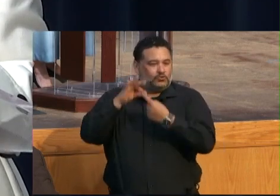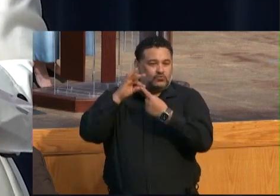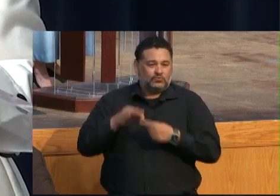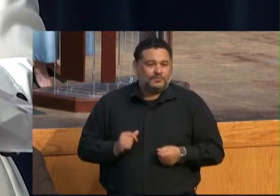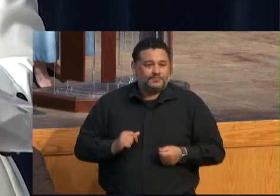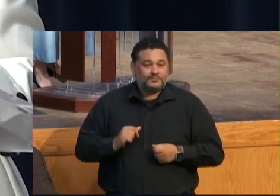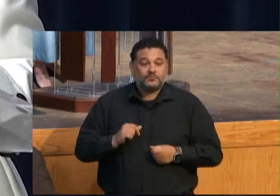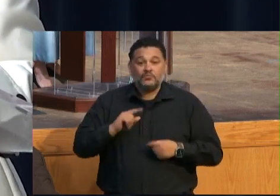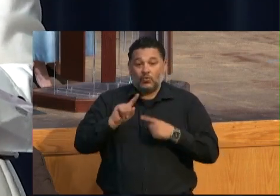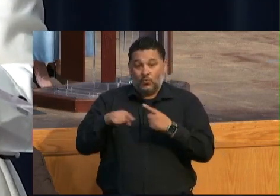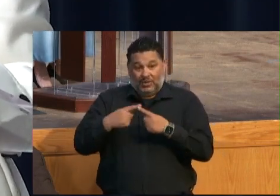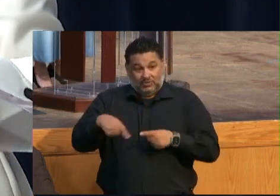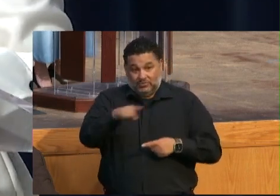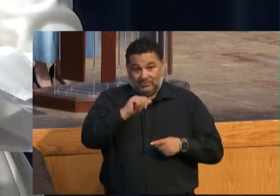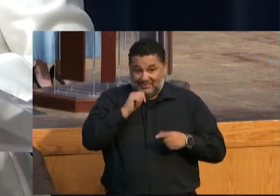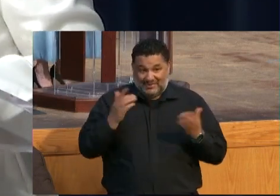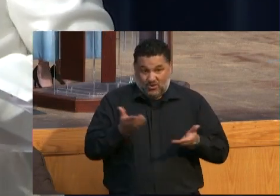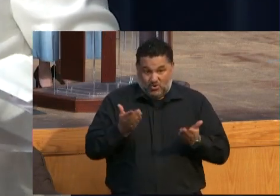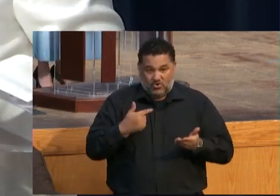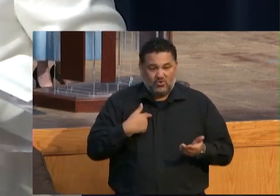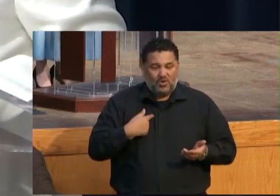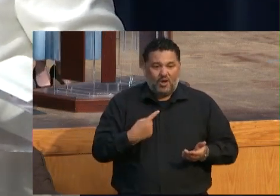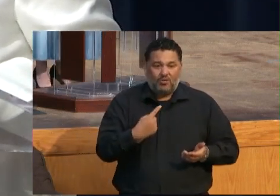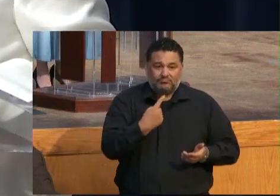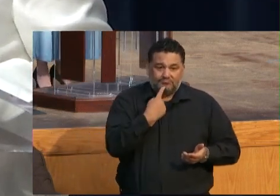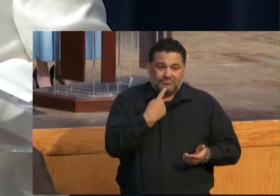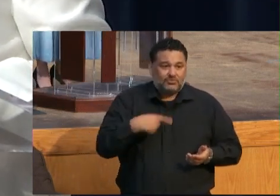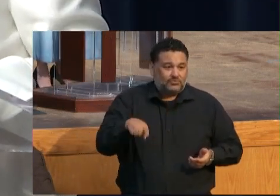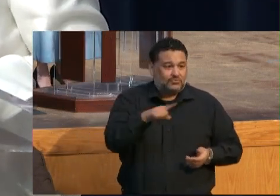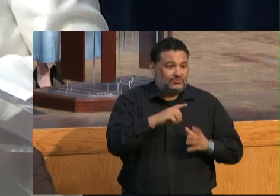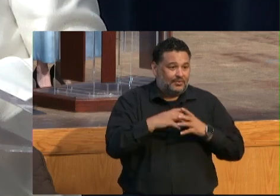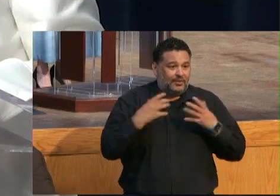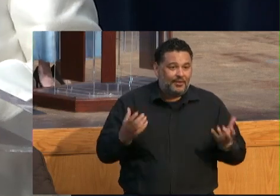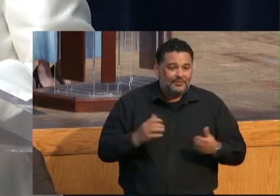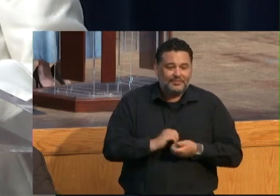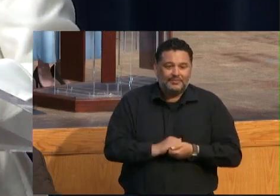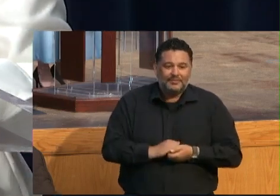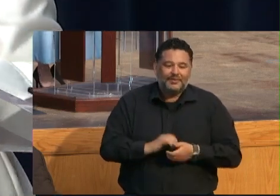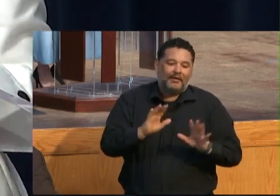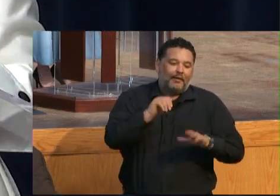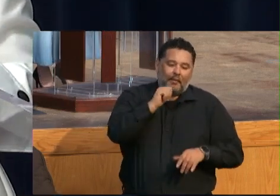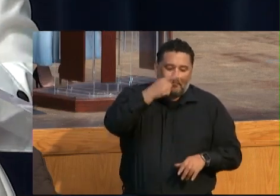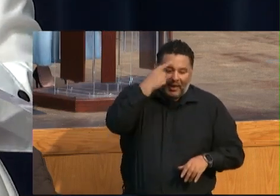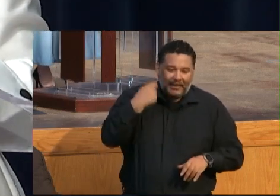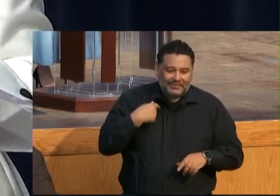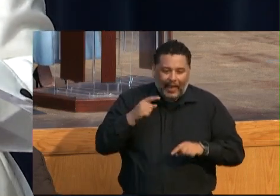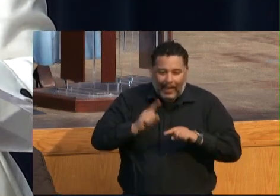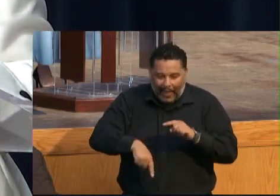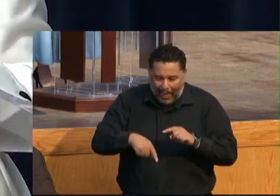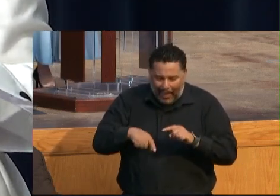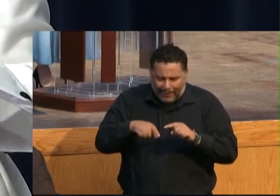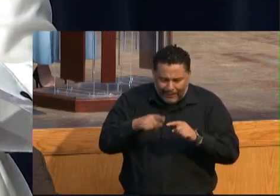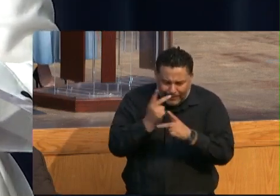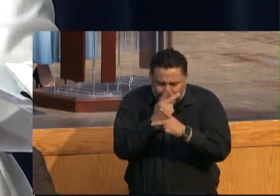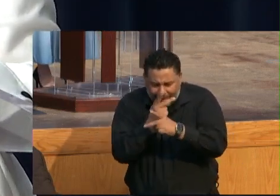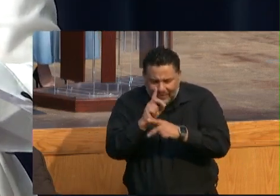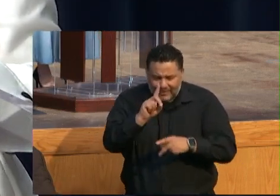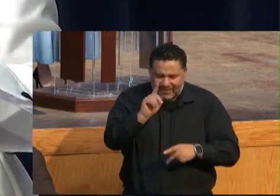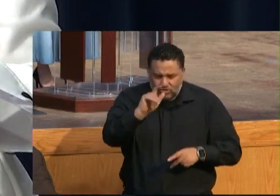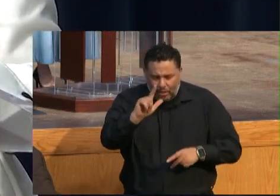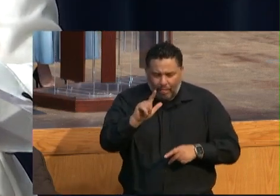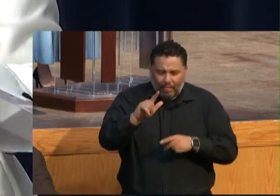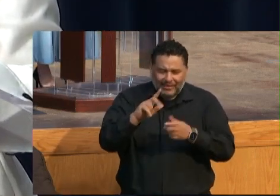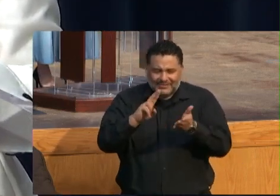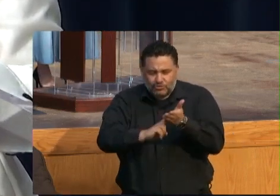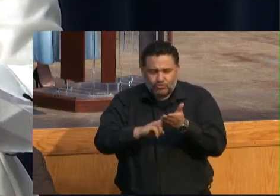you're not here, I really miss you a lot. Not because I can't do my digital signature all by myself,